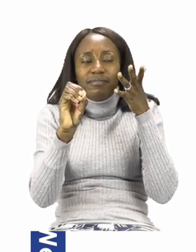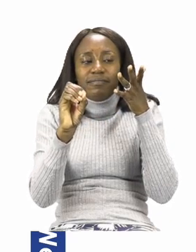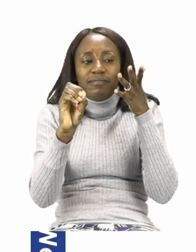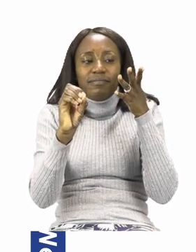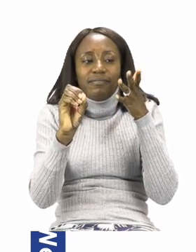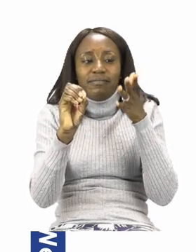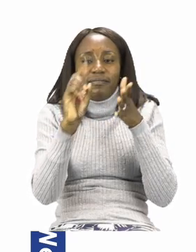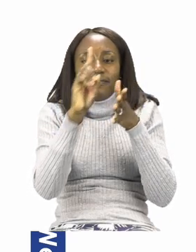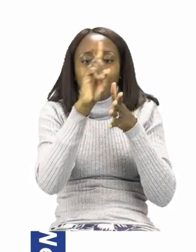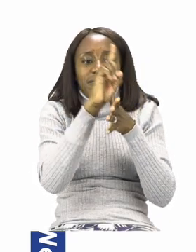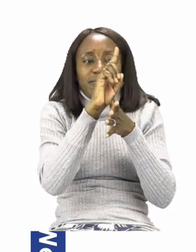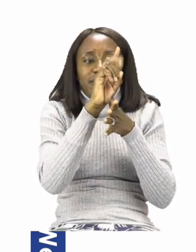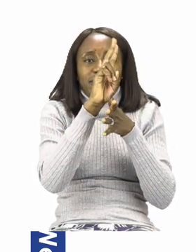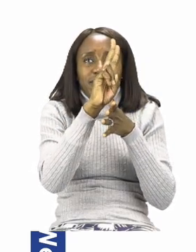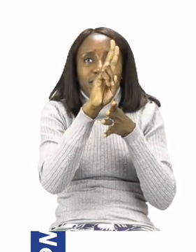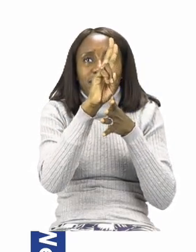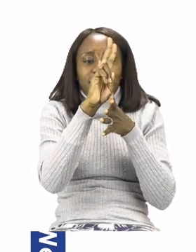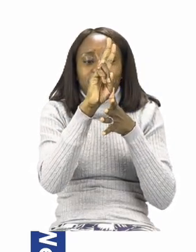10,